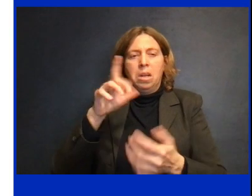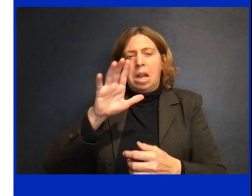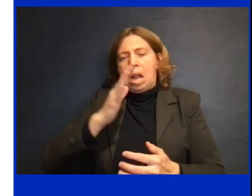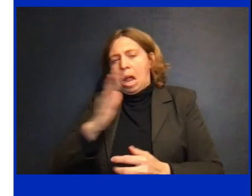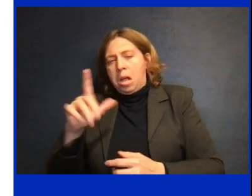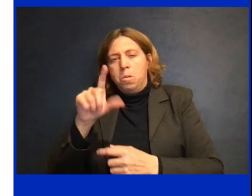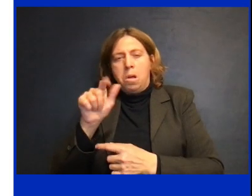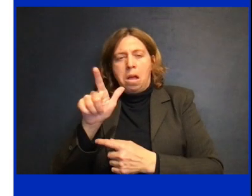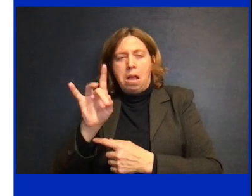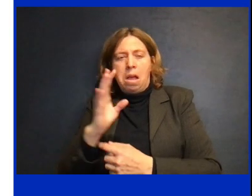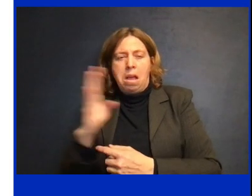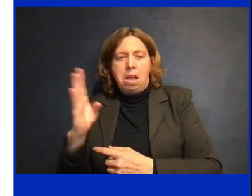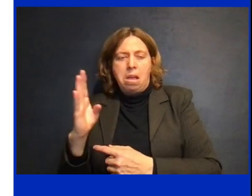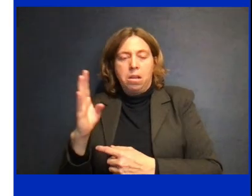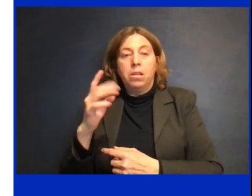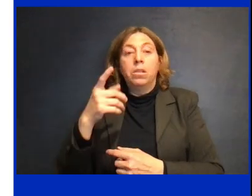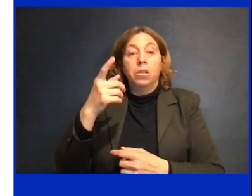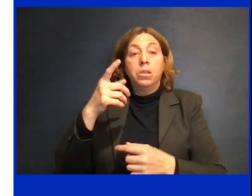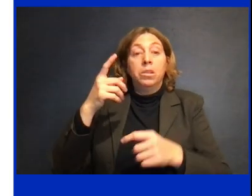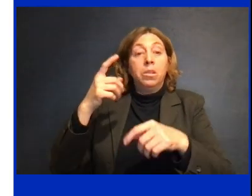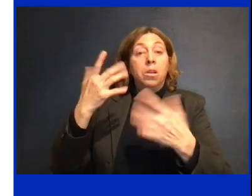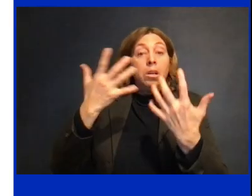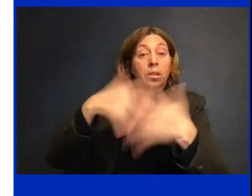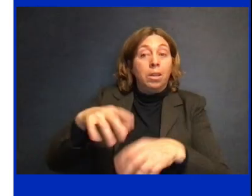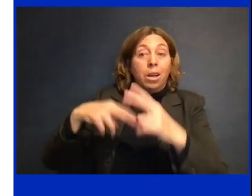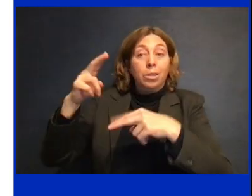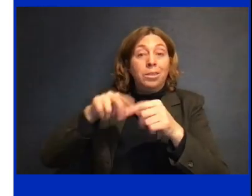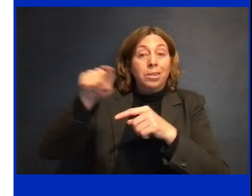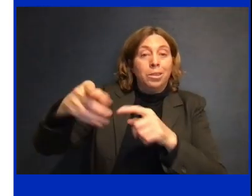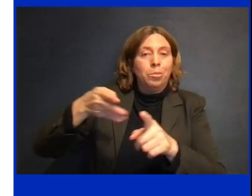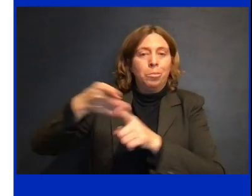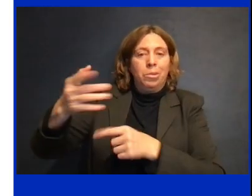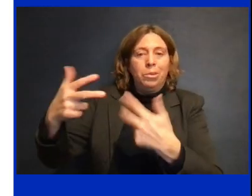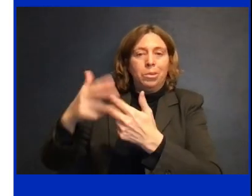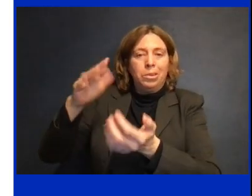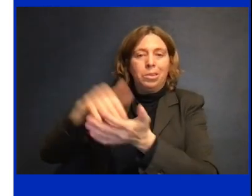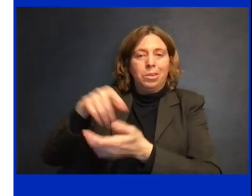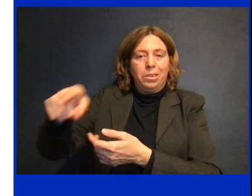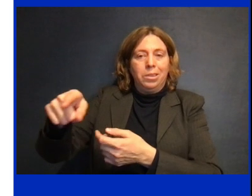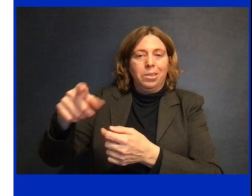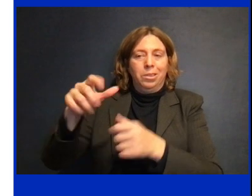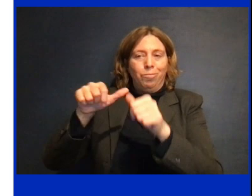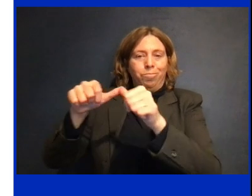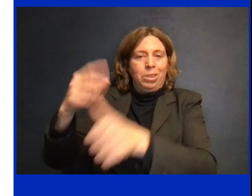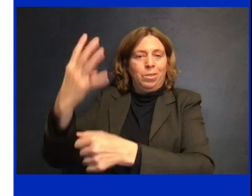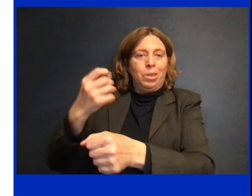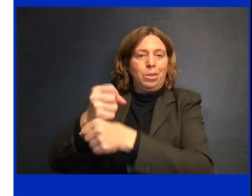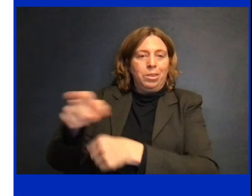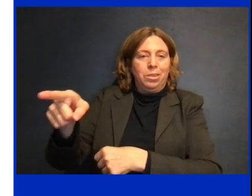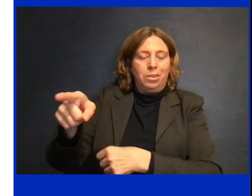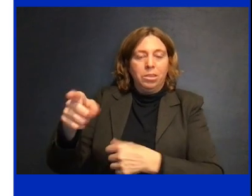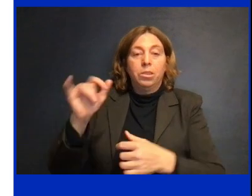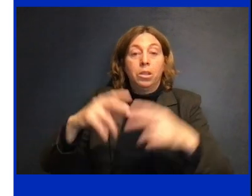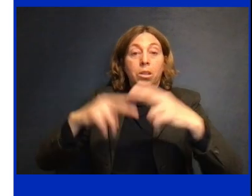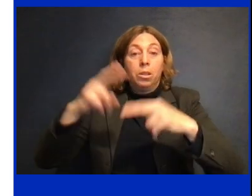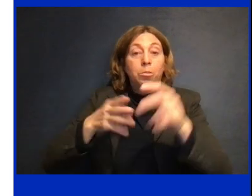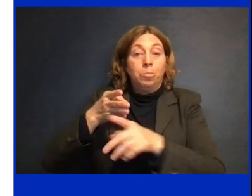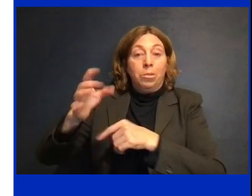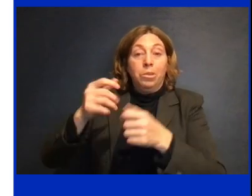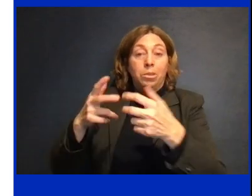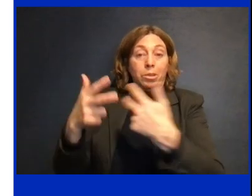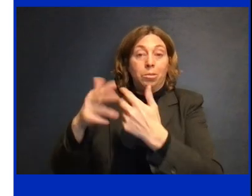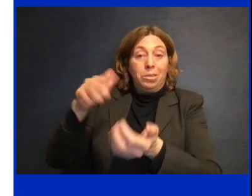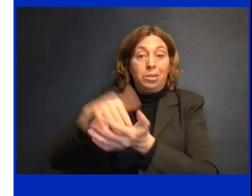the construction of the main terminal will begin for a duration of 4 years. The construction of the main terminal